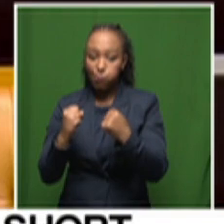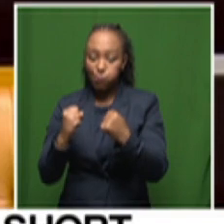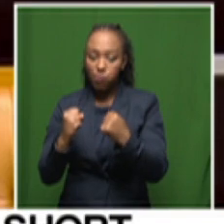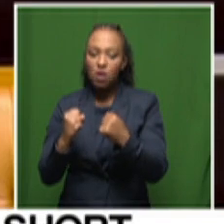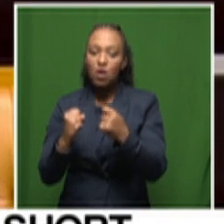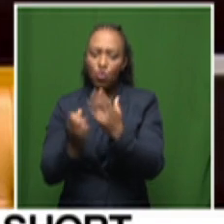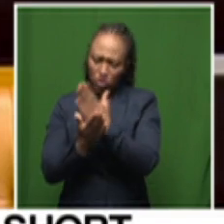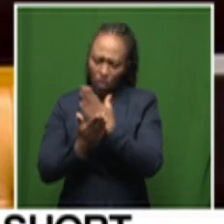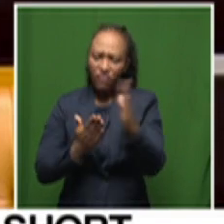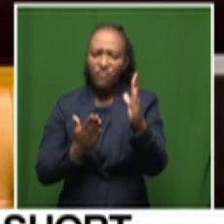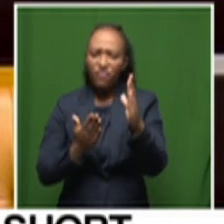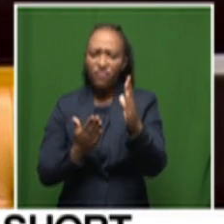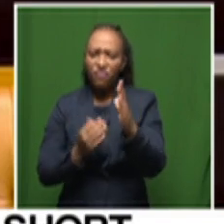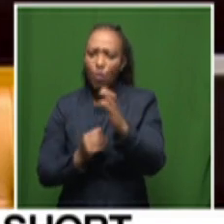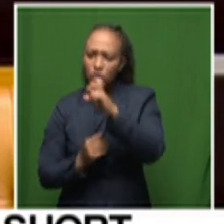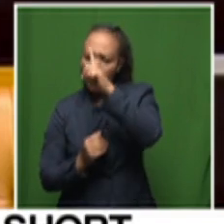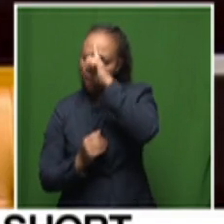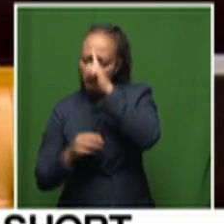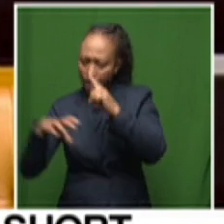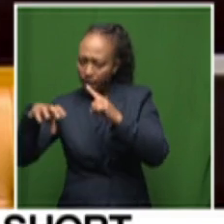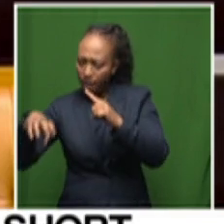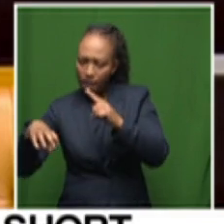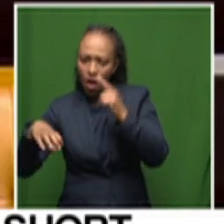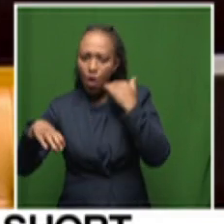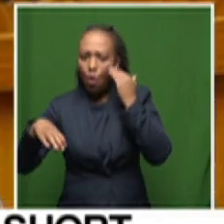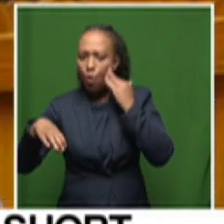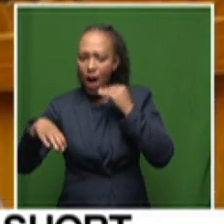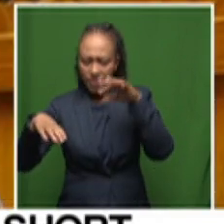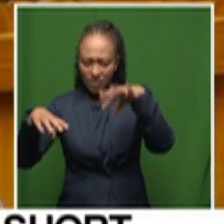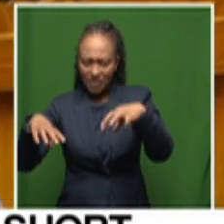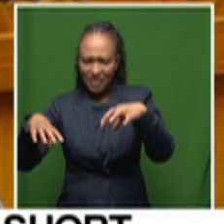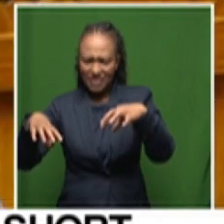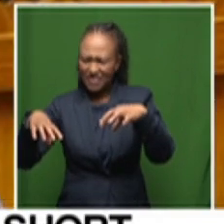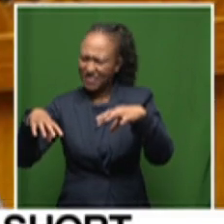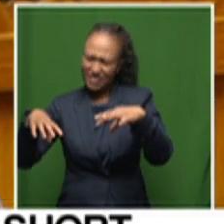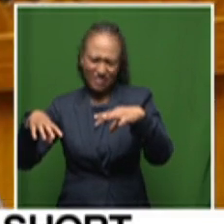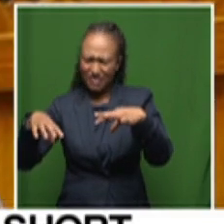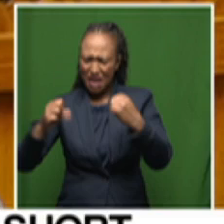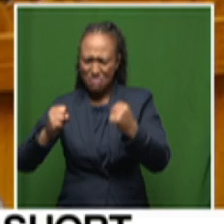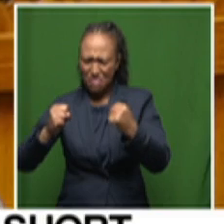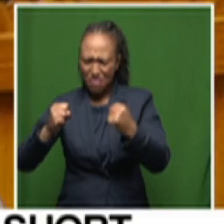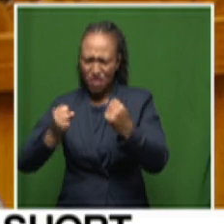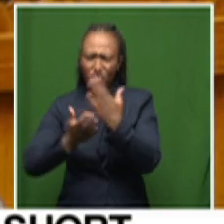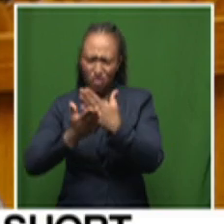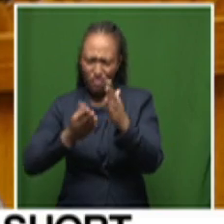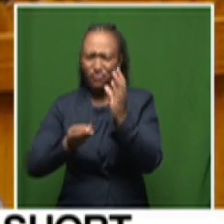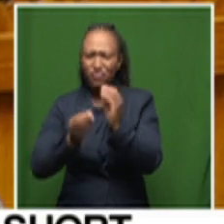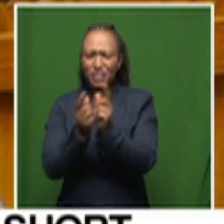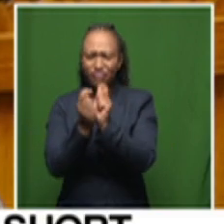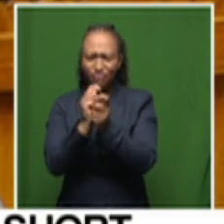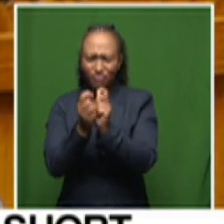has to be removed. It's to be removed, was removed, and a completely